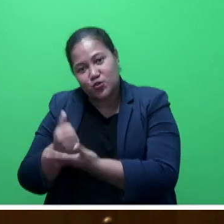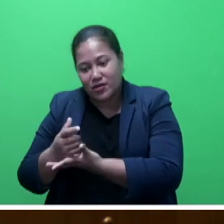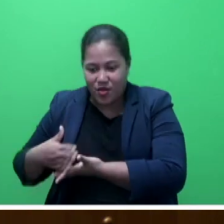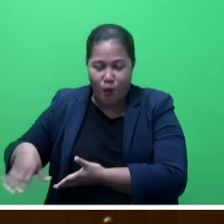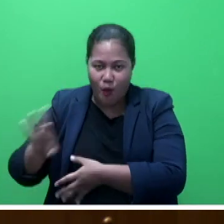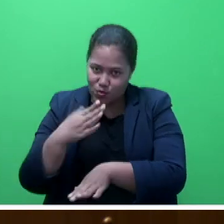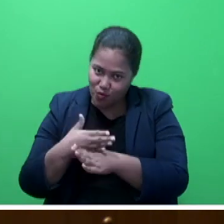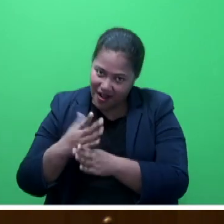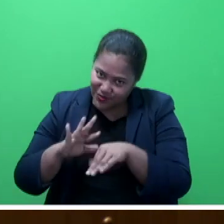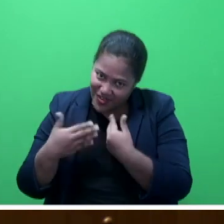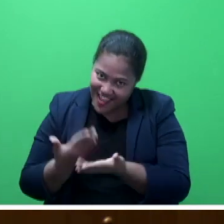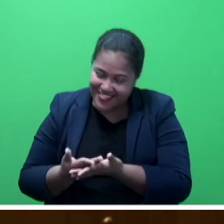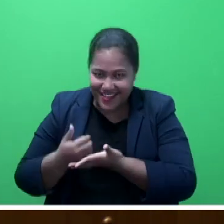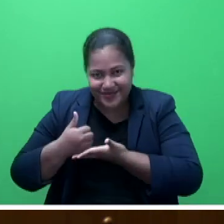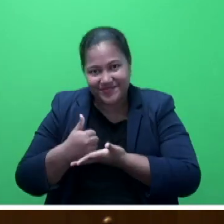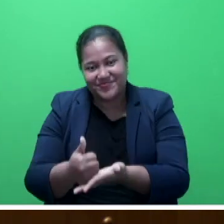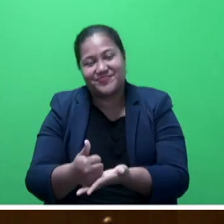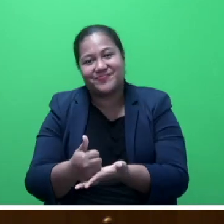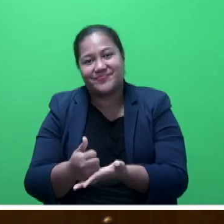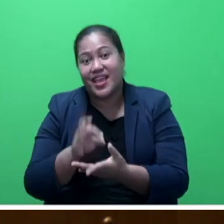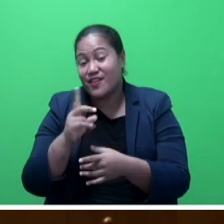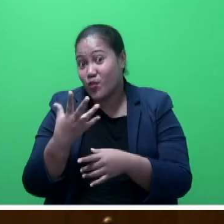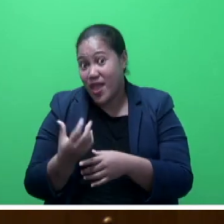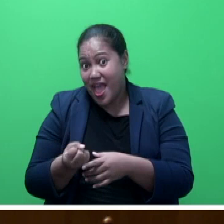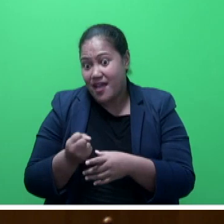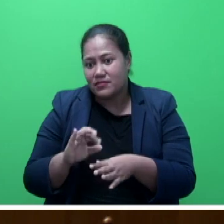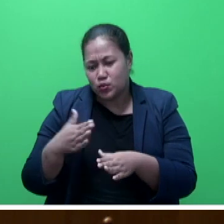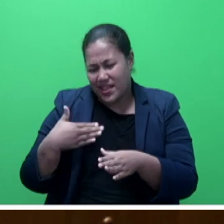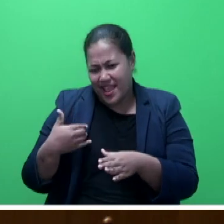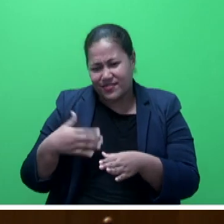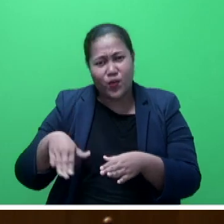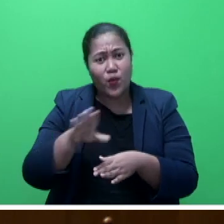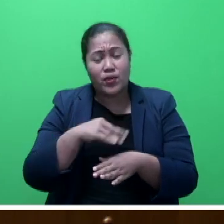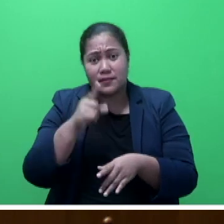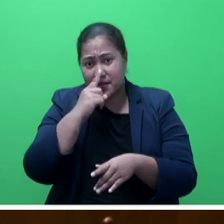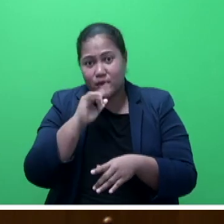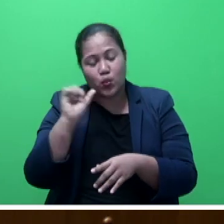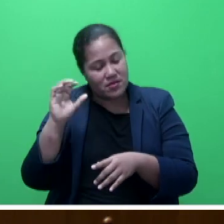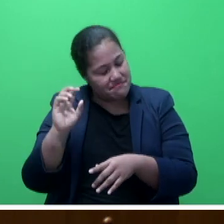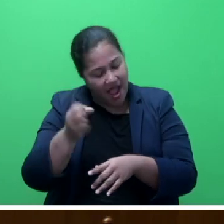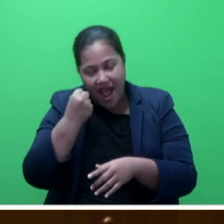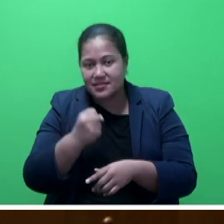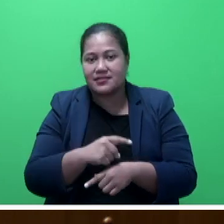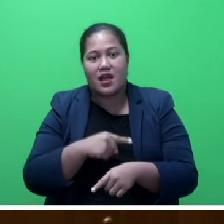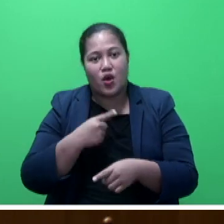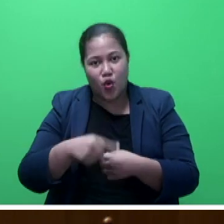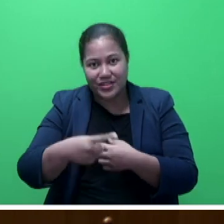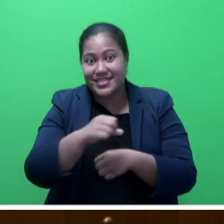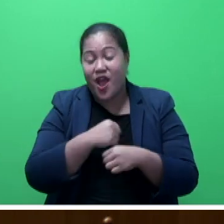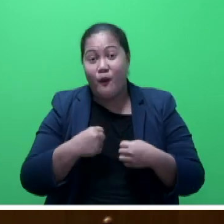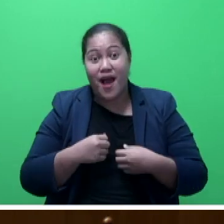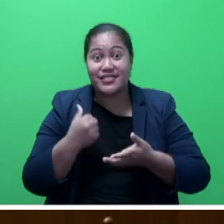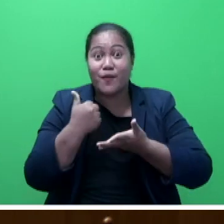If we are to have an inclusive and equal recovery, we must continue our support to micro, small, and